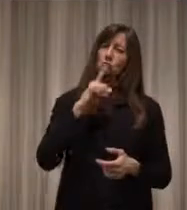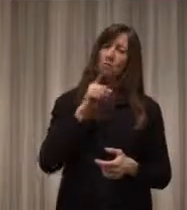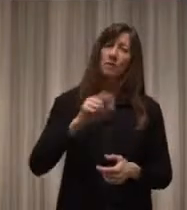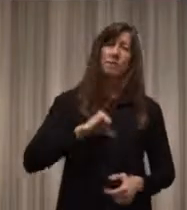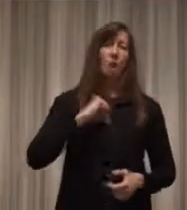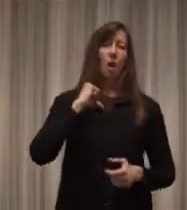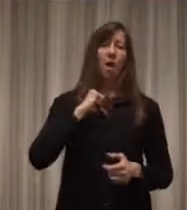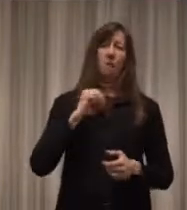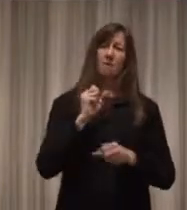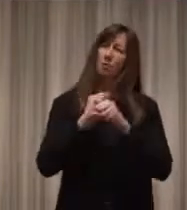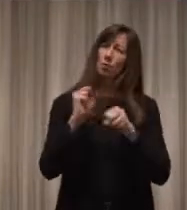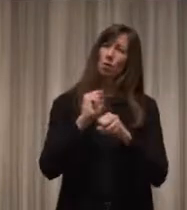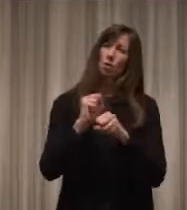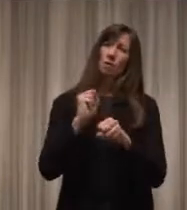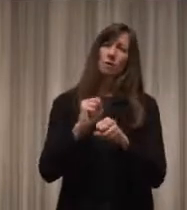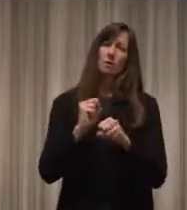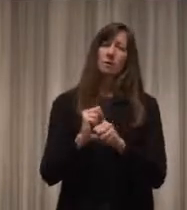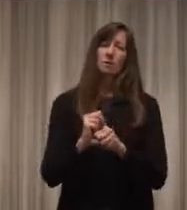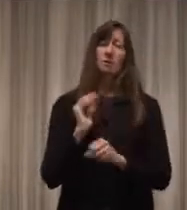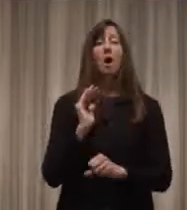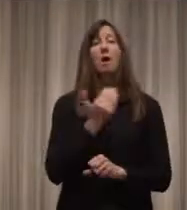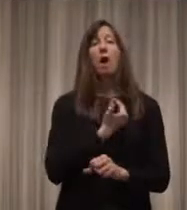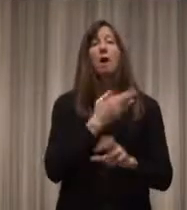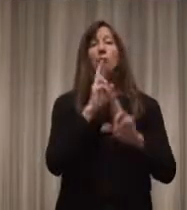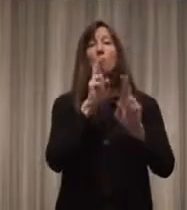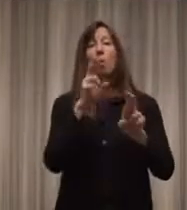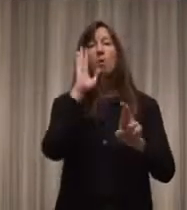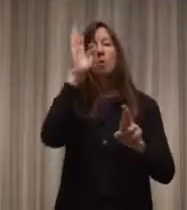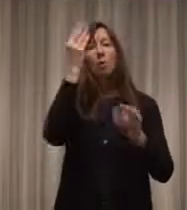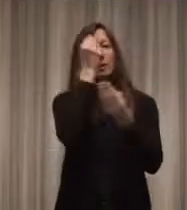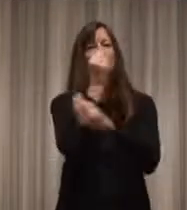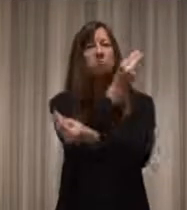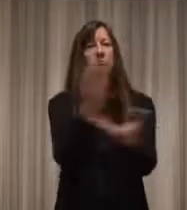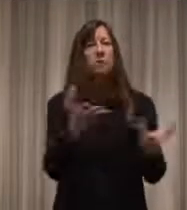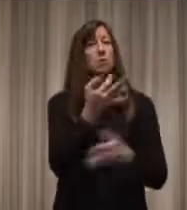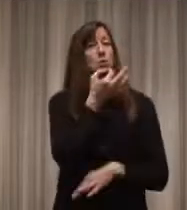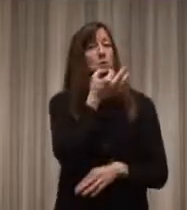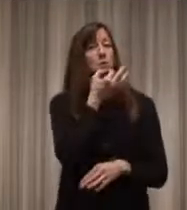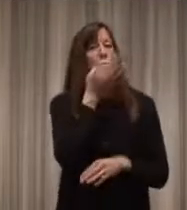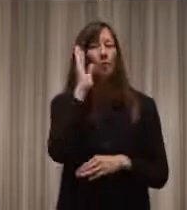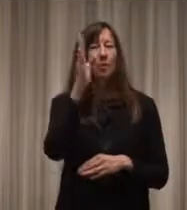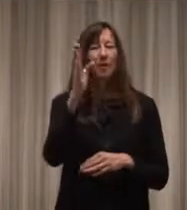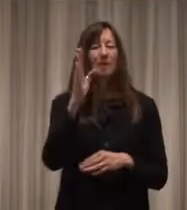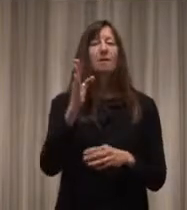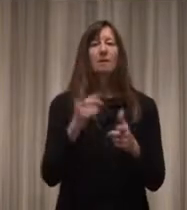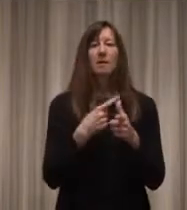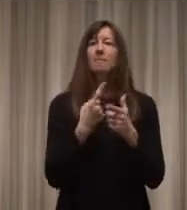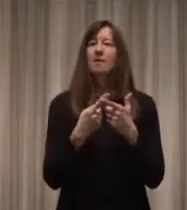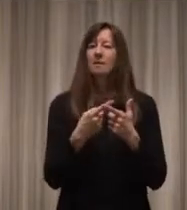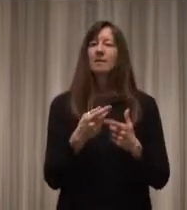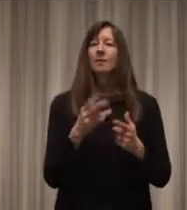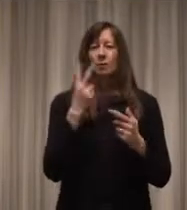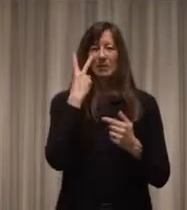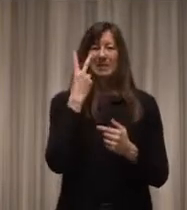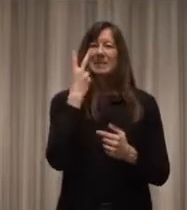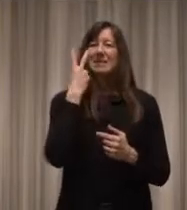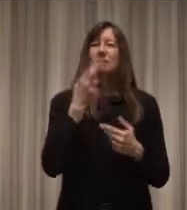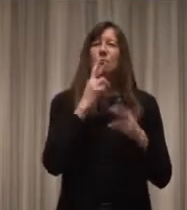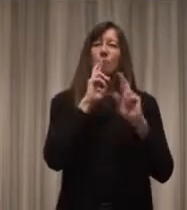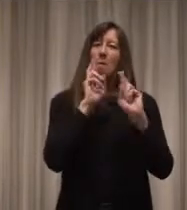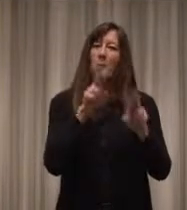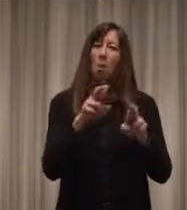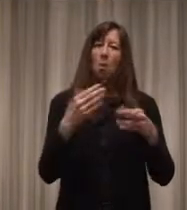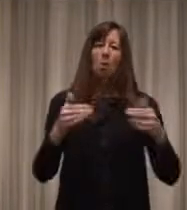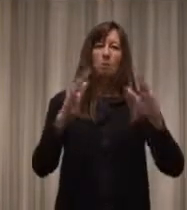reflects our values as a community and as a county, that we know we have work to do in this regard, really